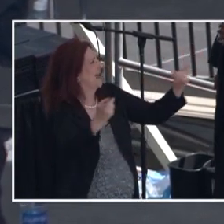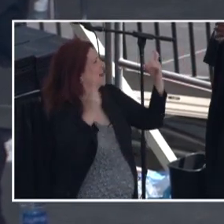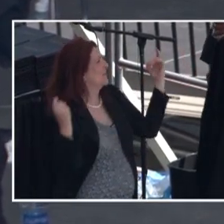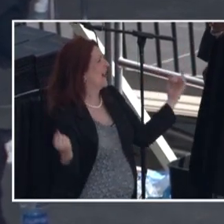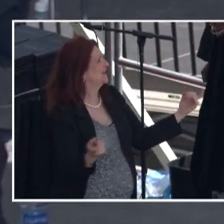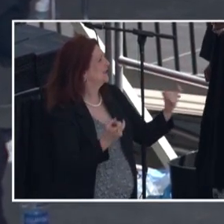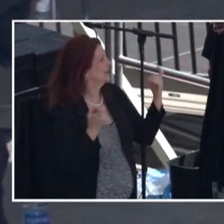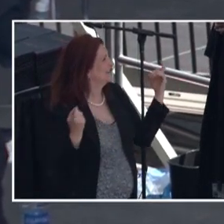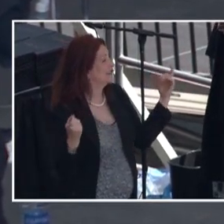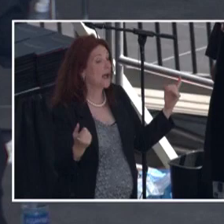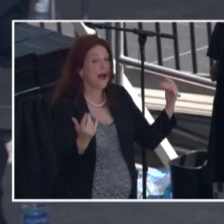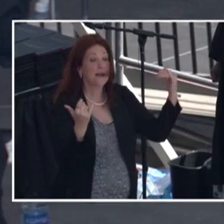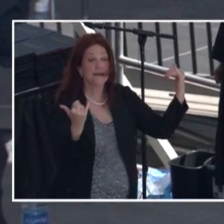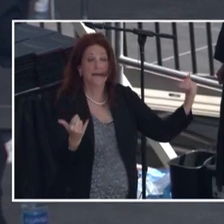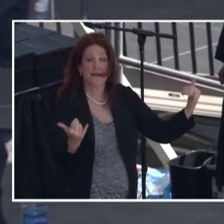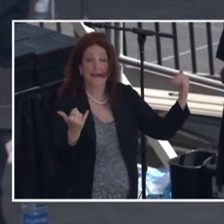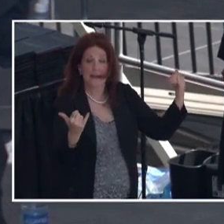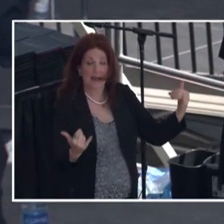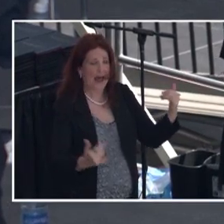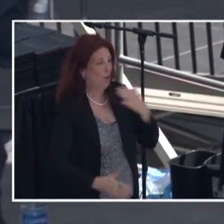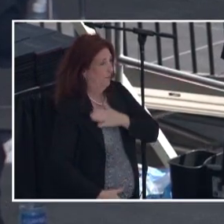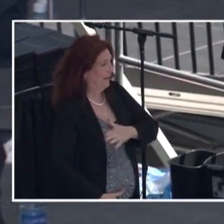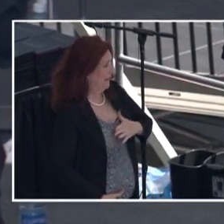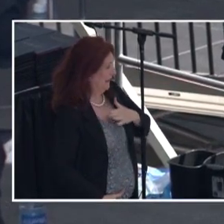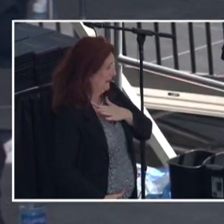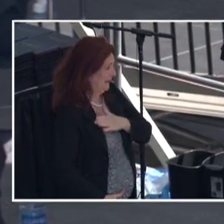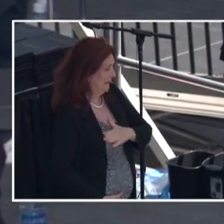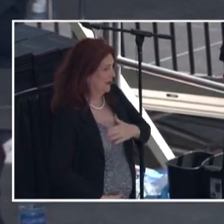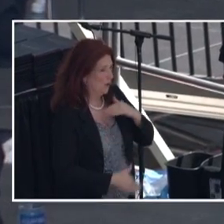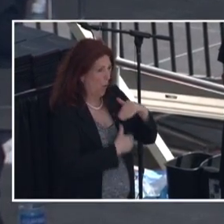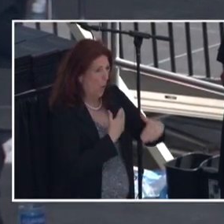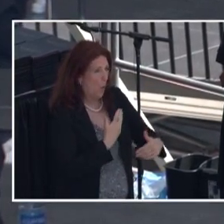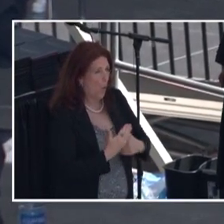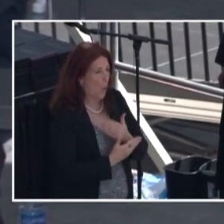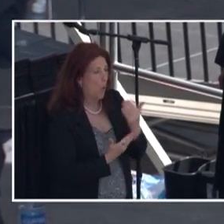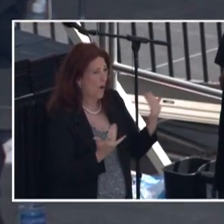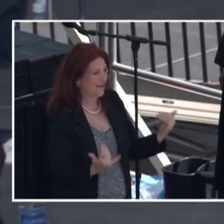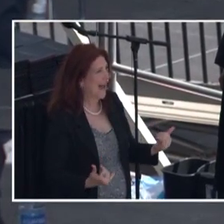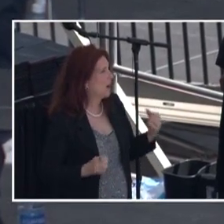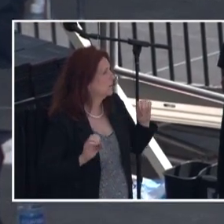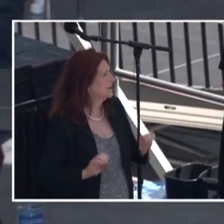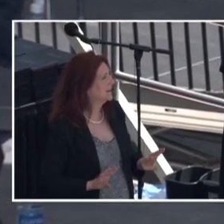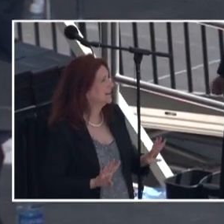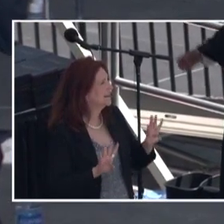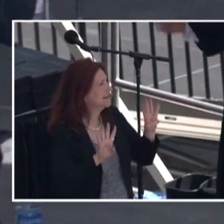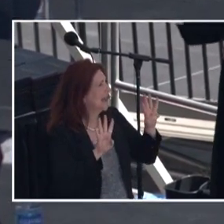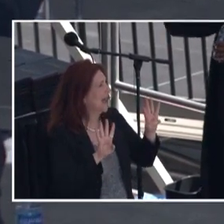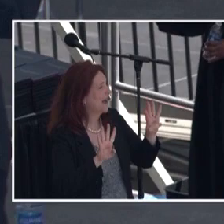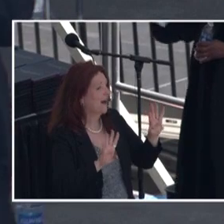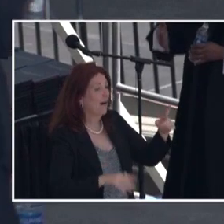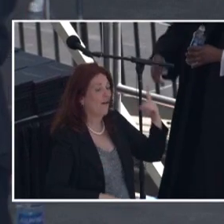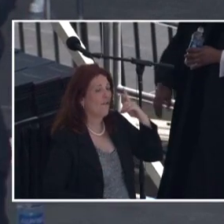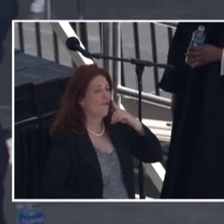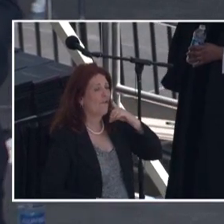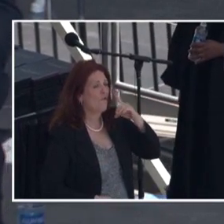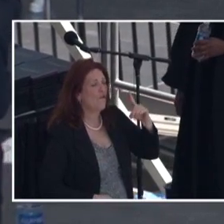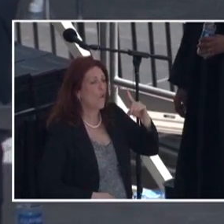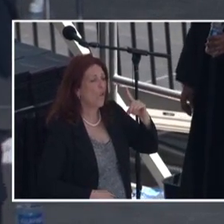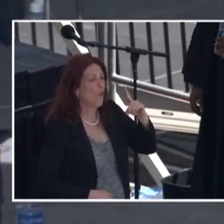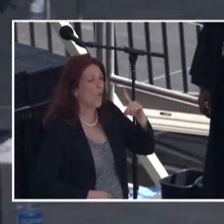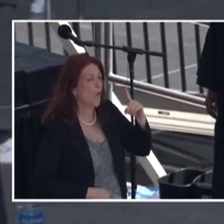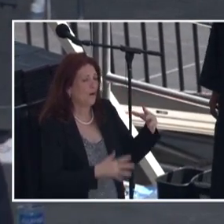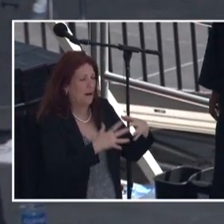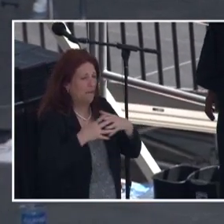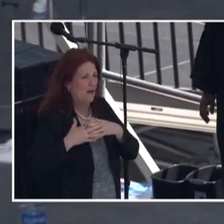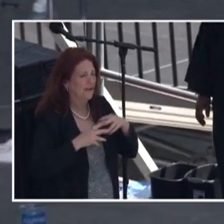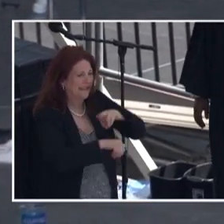Now I would like to ask you all to please rise for the singing of our national